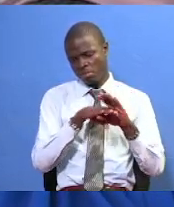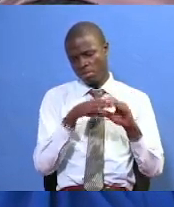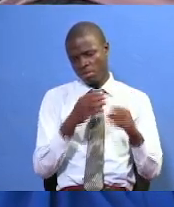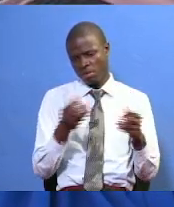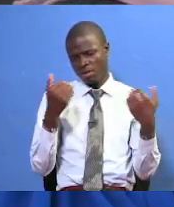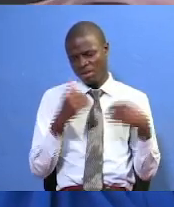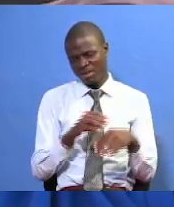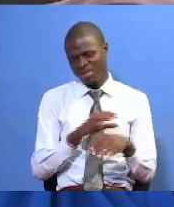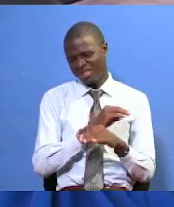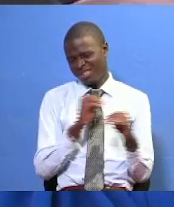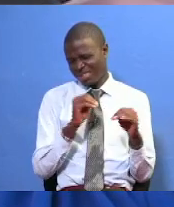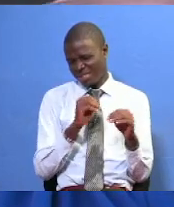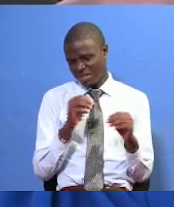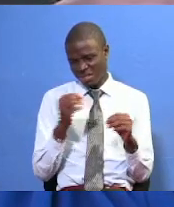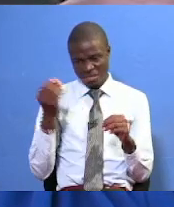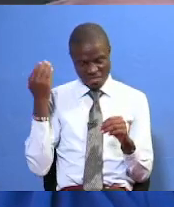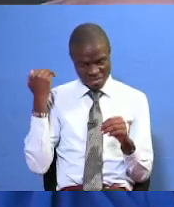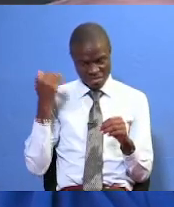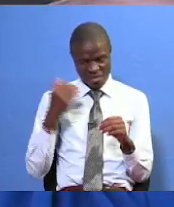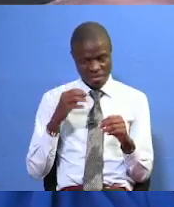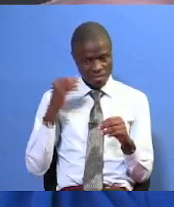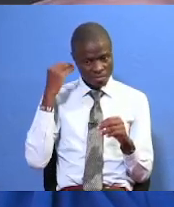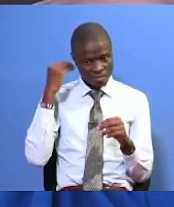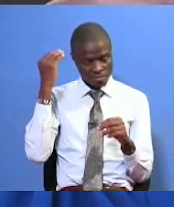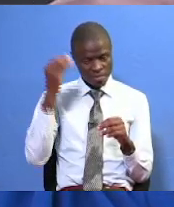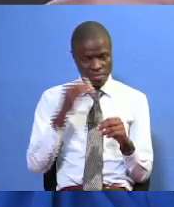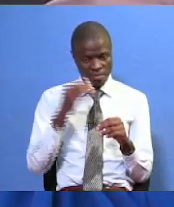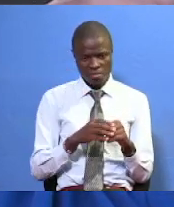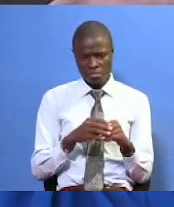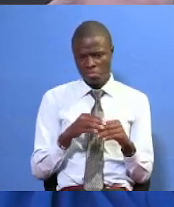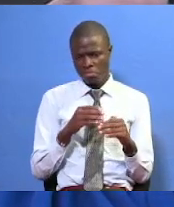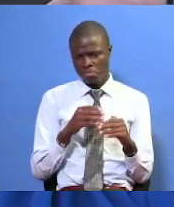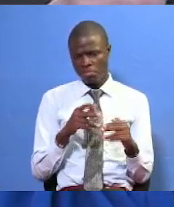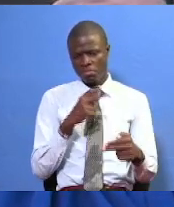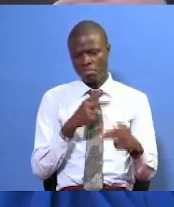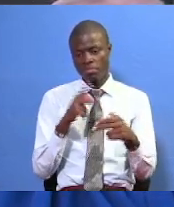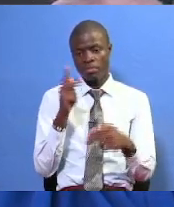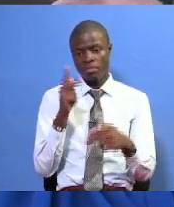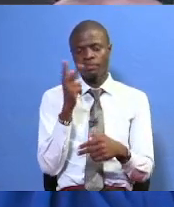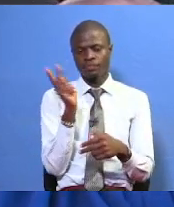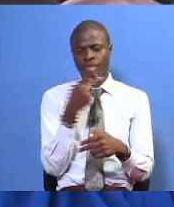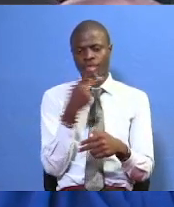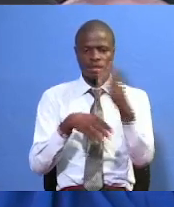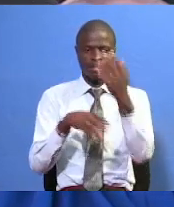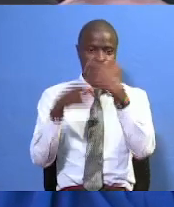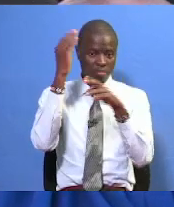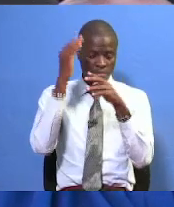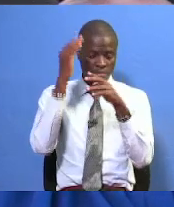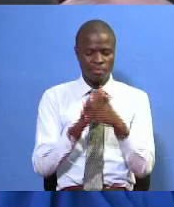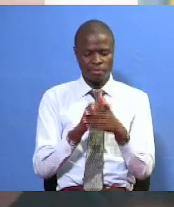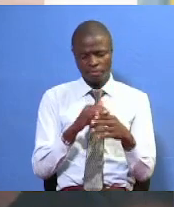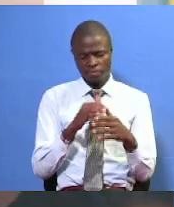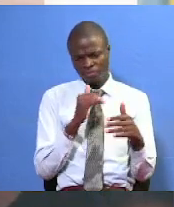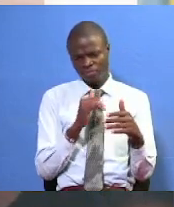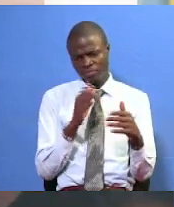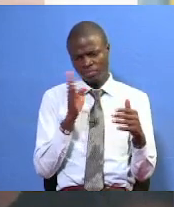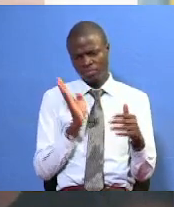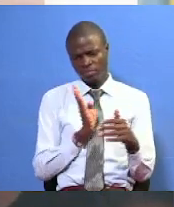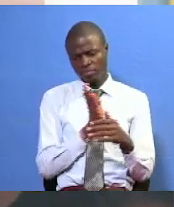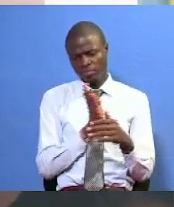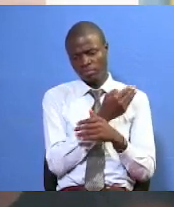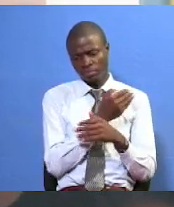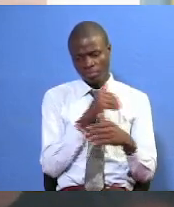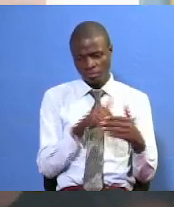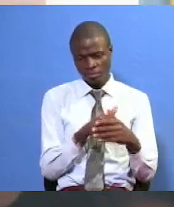As earlier mentioned, the KU alumni under the stewardship of Kenyatta University Alumni Interim Board have been at the forefront